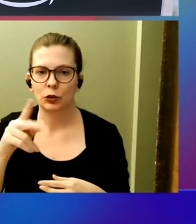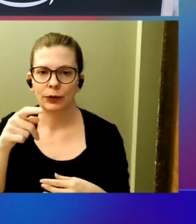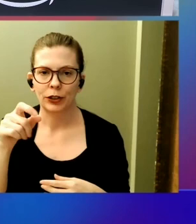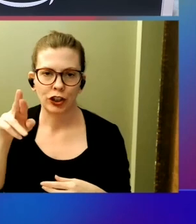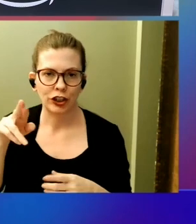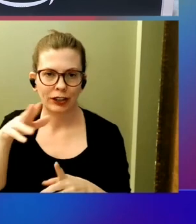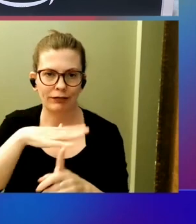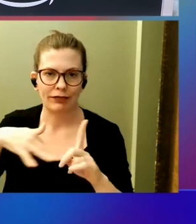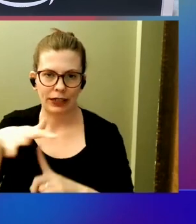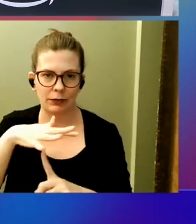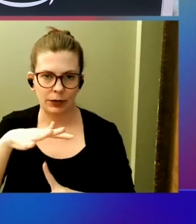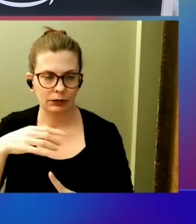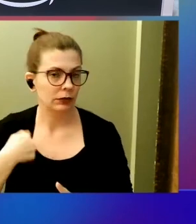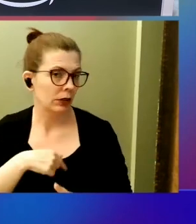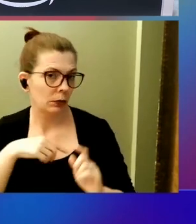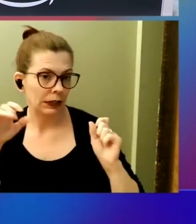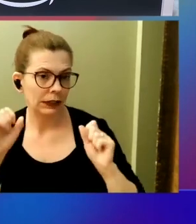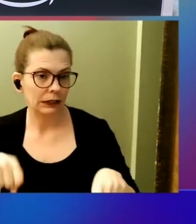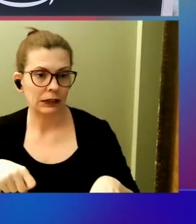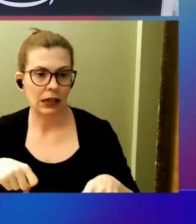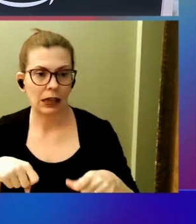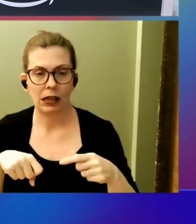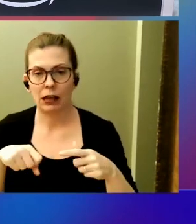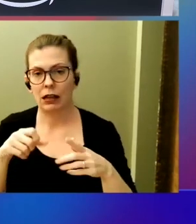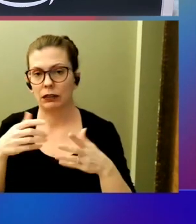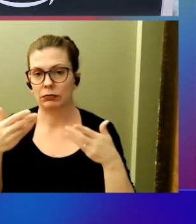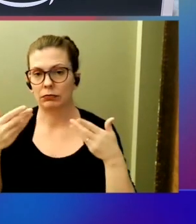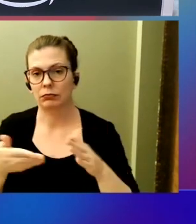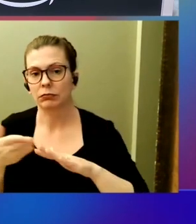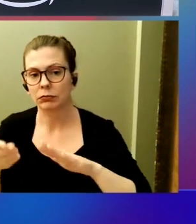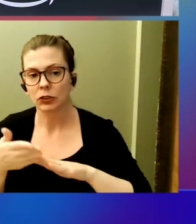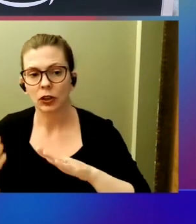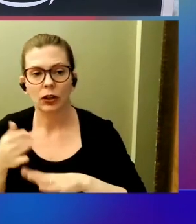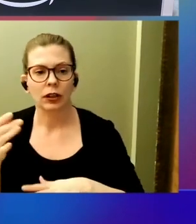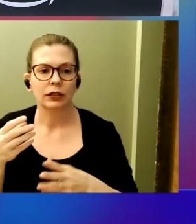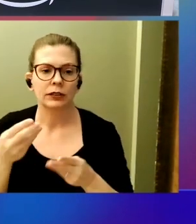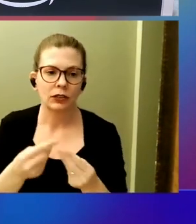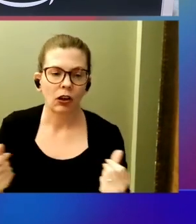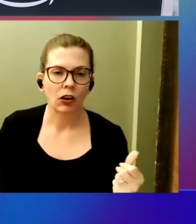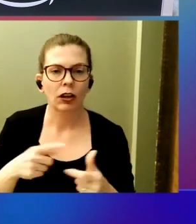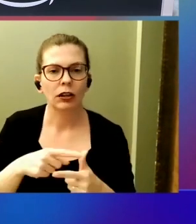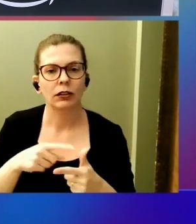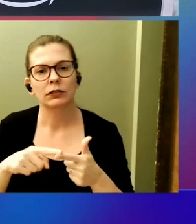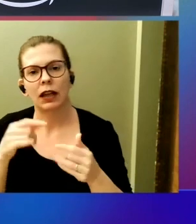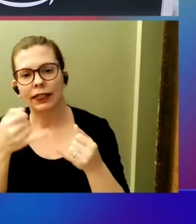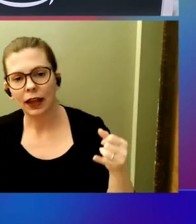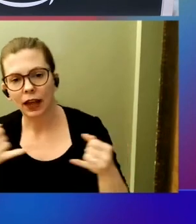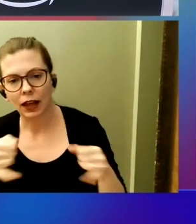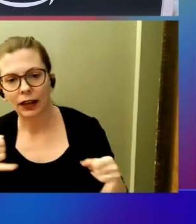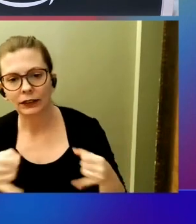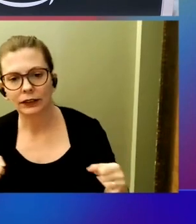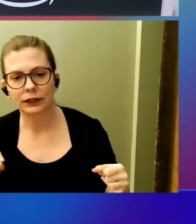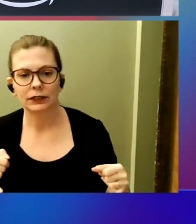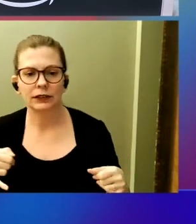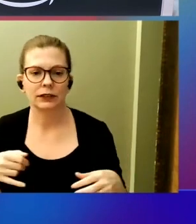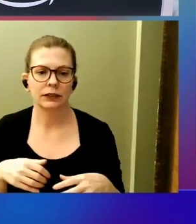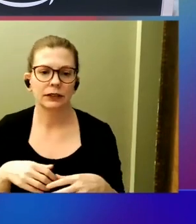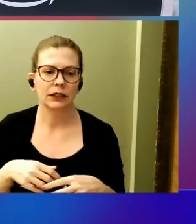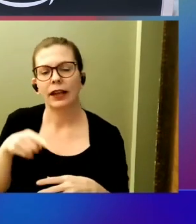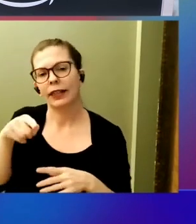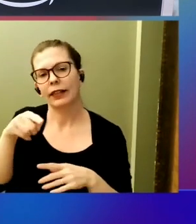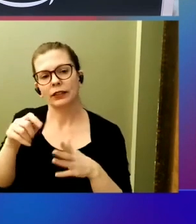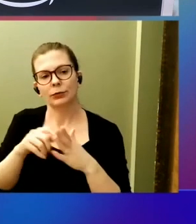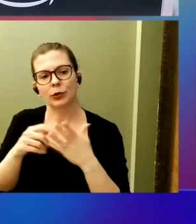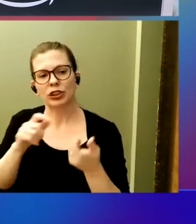can execute cells, we can execute lines. This notebook is fine-tuning